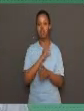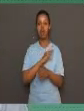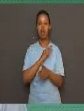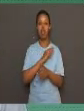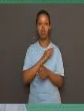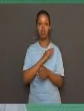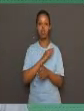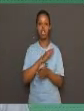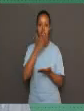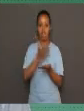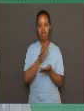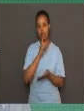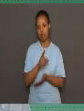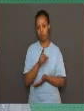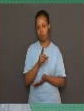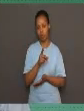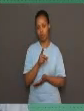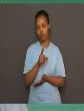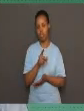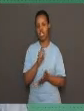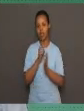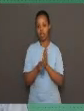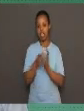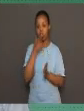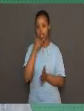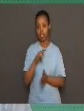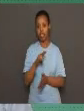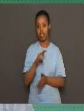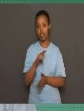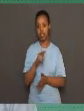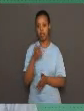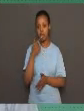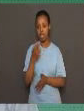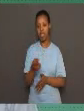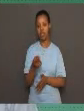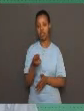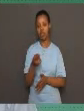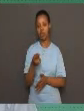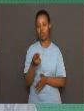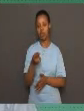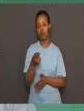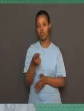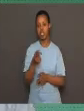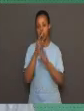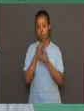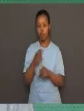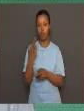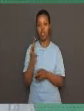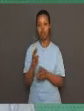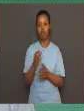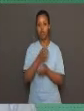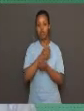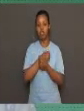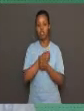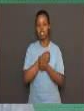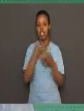behaviors. For example, children may be told they will lose privileges if they talk out of